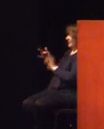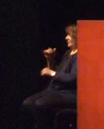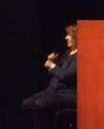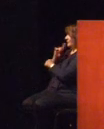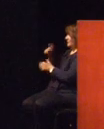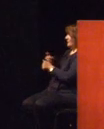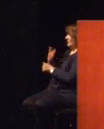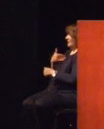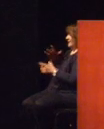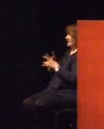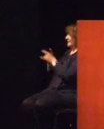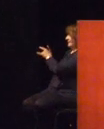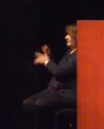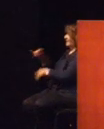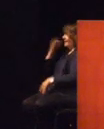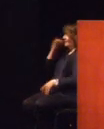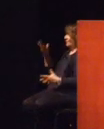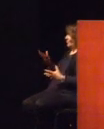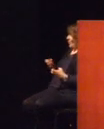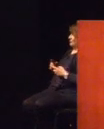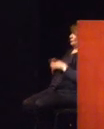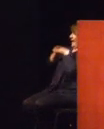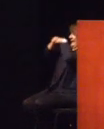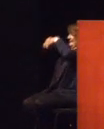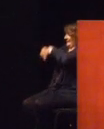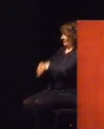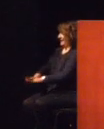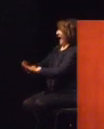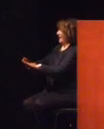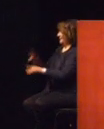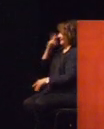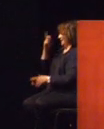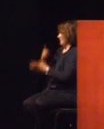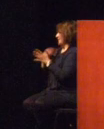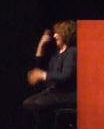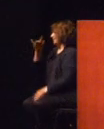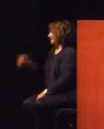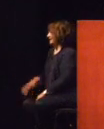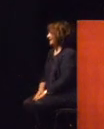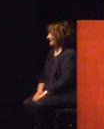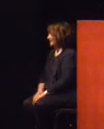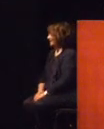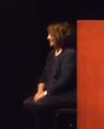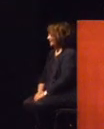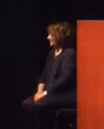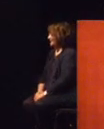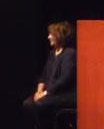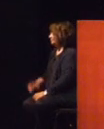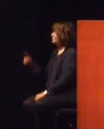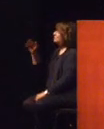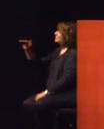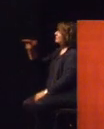sure everyone has a link to that if you would like to take a deep dive and see what that looks like. Just as a reminder, the